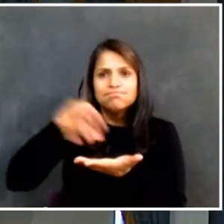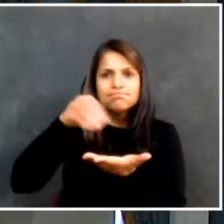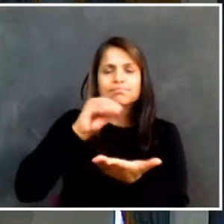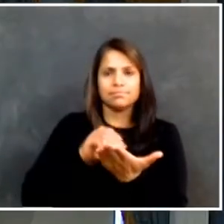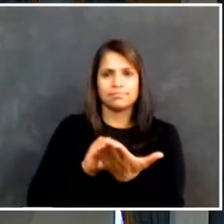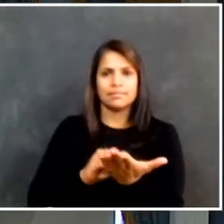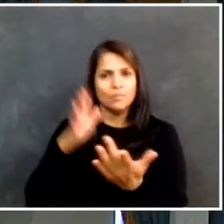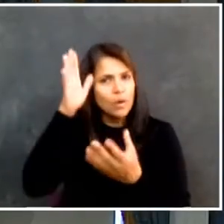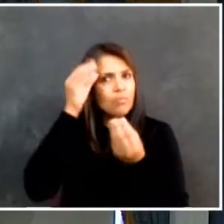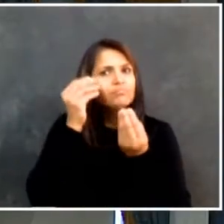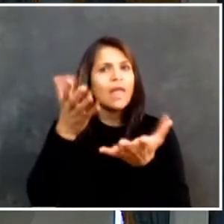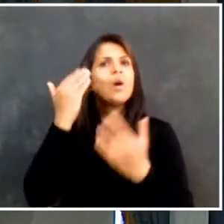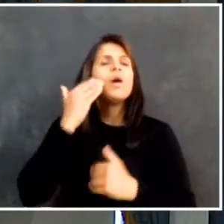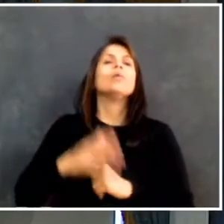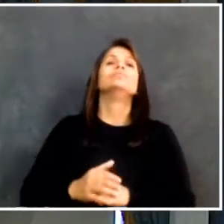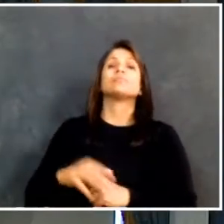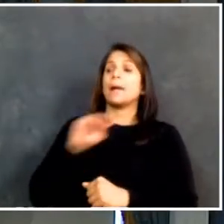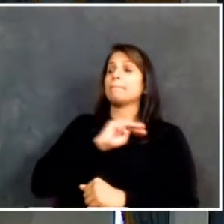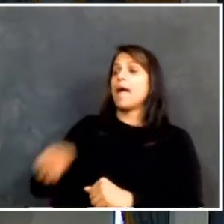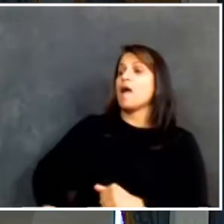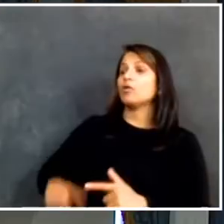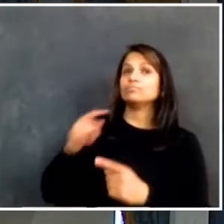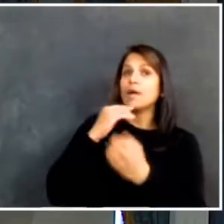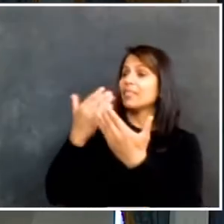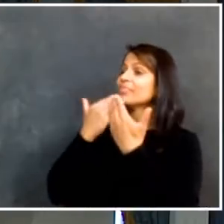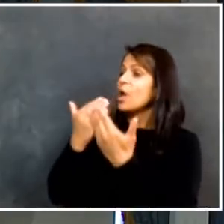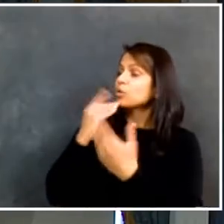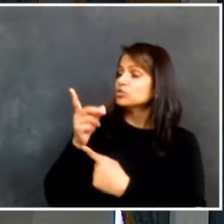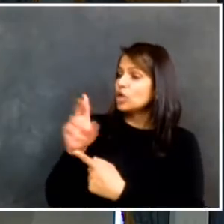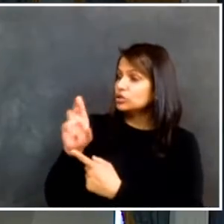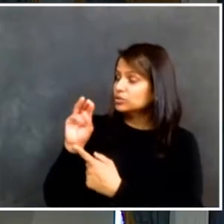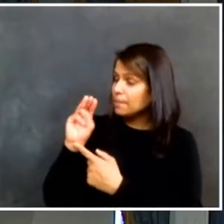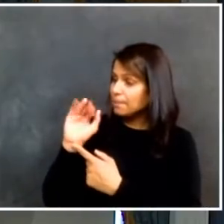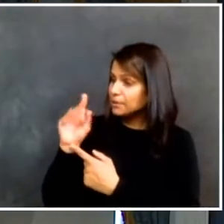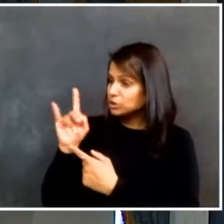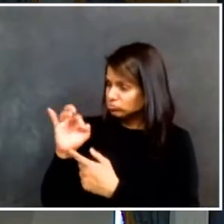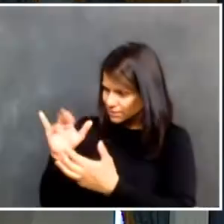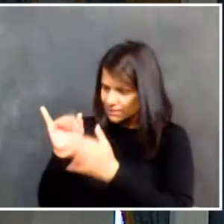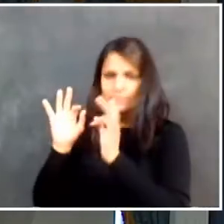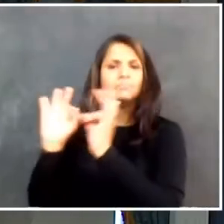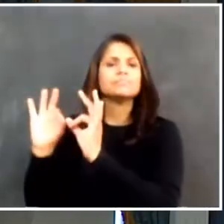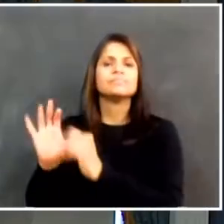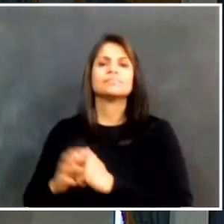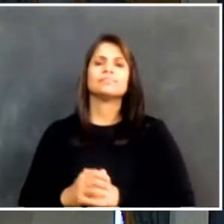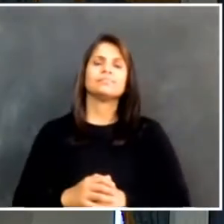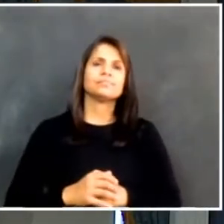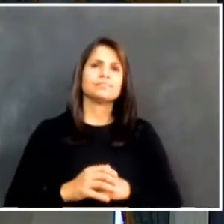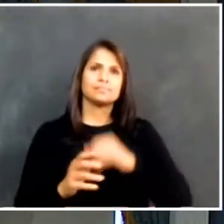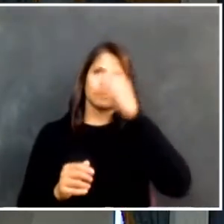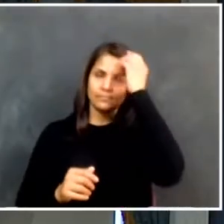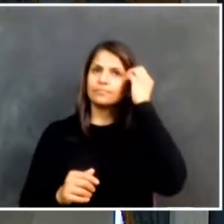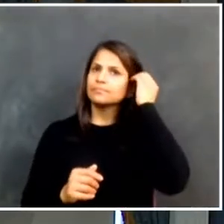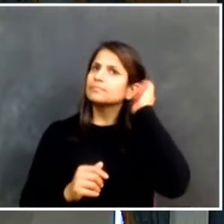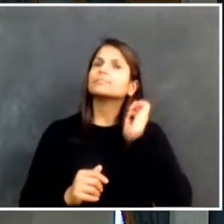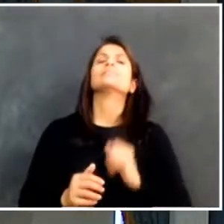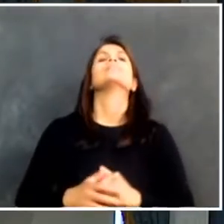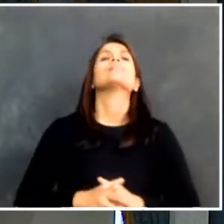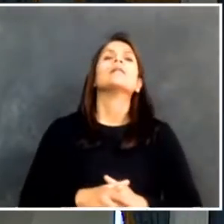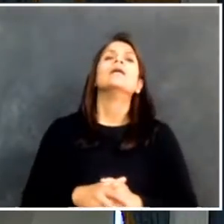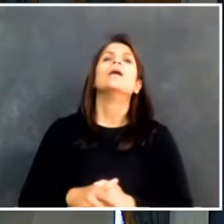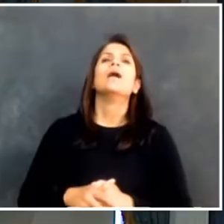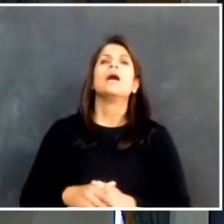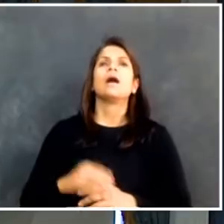much, Dimitri. Next up is Marsha from CBS New York. Marsha? Good morning, Mr. Mayor. Hey, Marsha, how you doing?